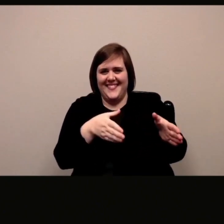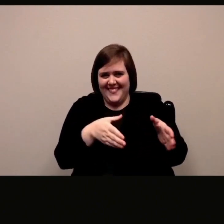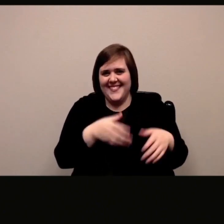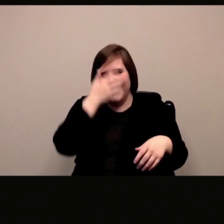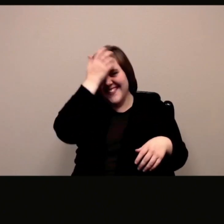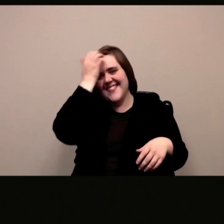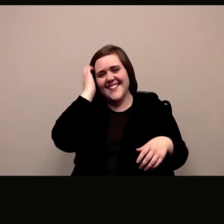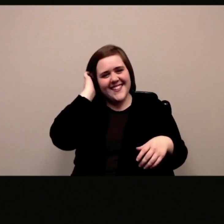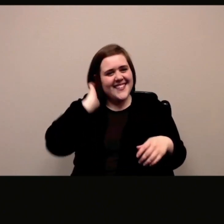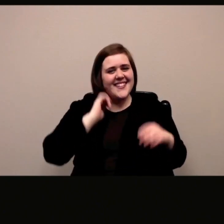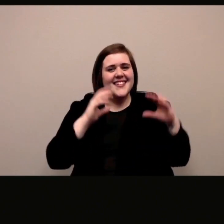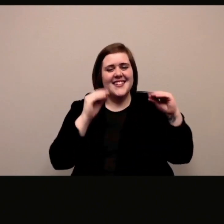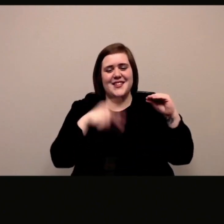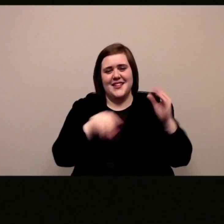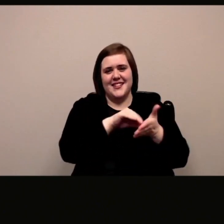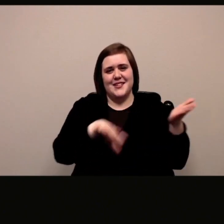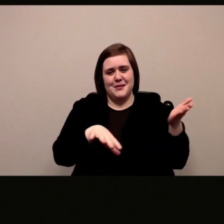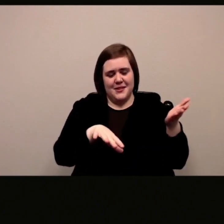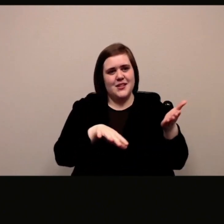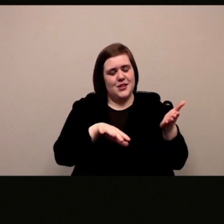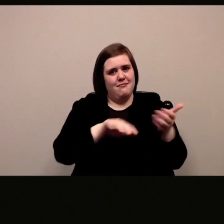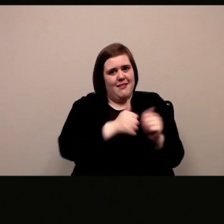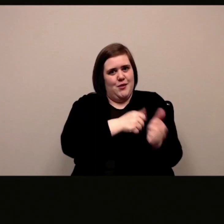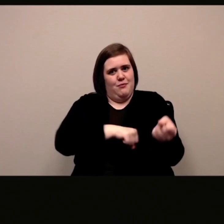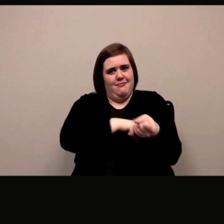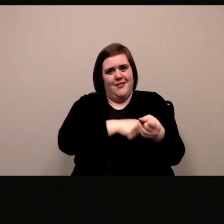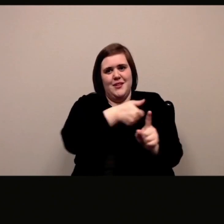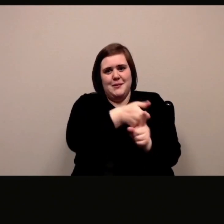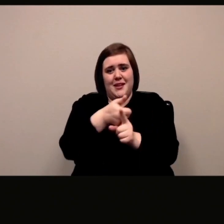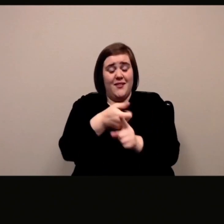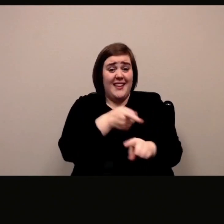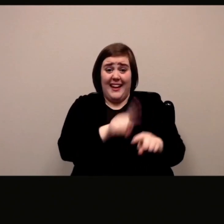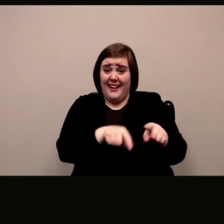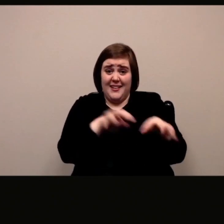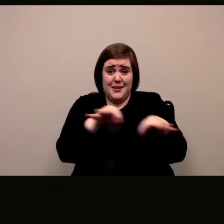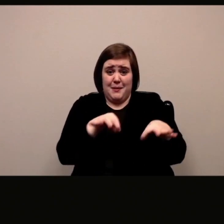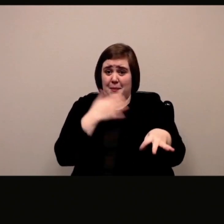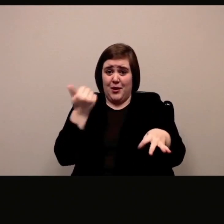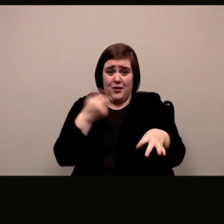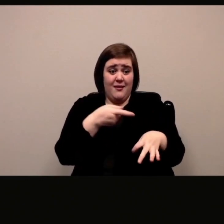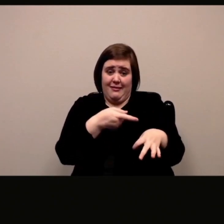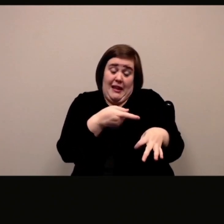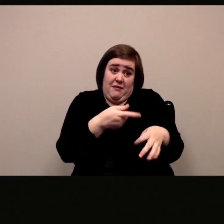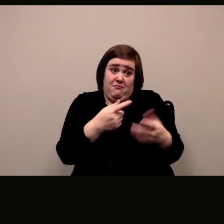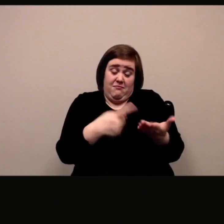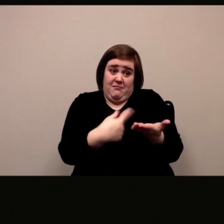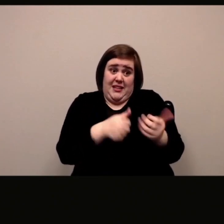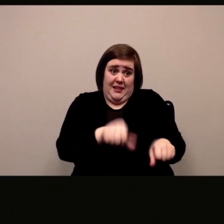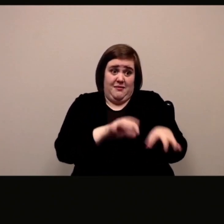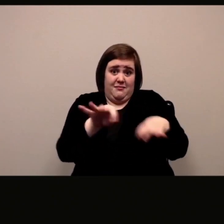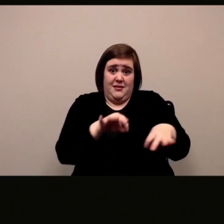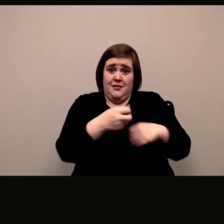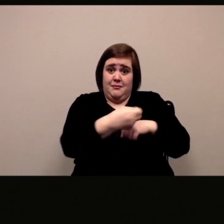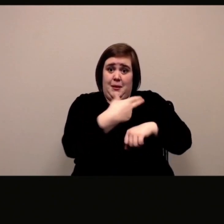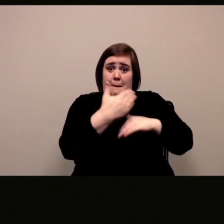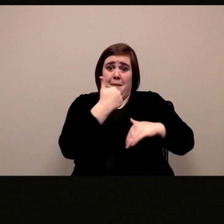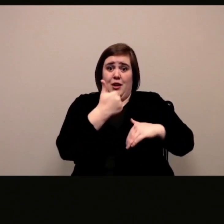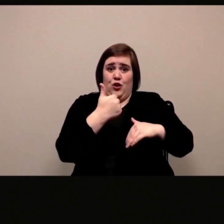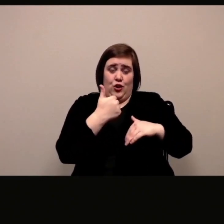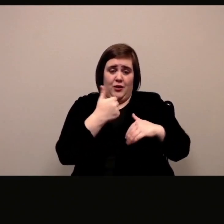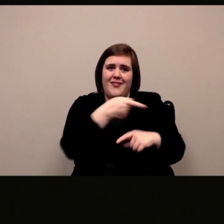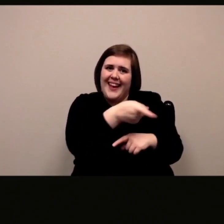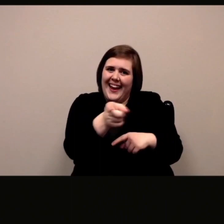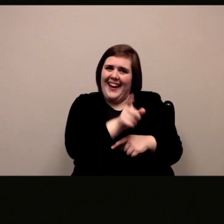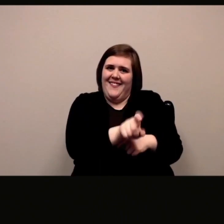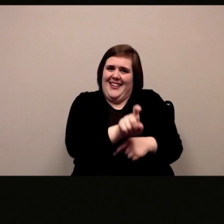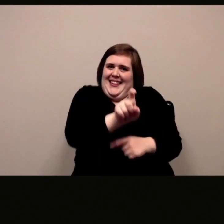teaching the students how to advocate for themselves. They can't explain it no better. They can explain it better than us. They're the ones who have the need, not us. We